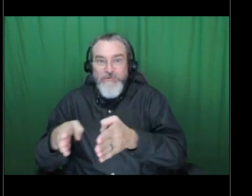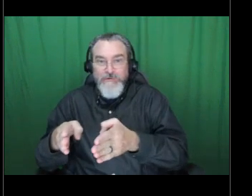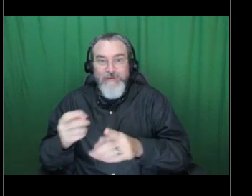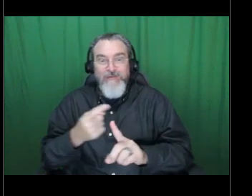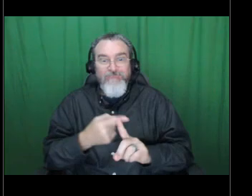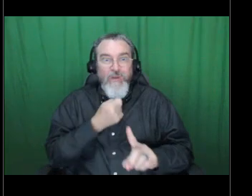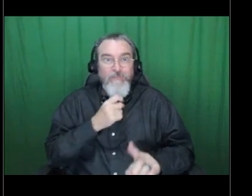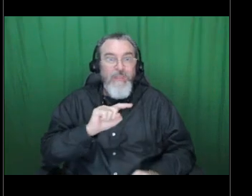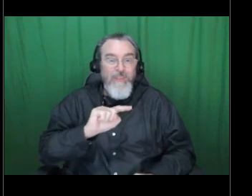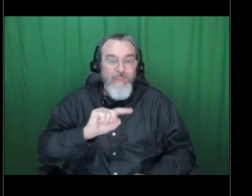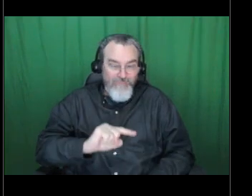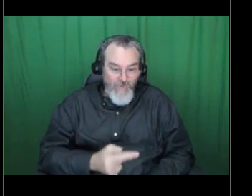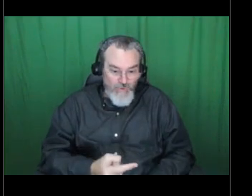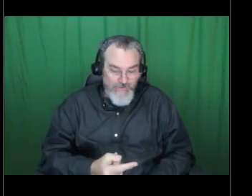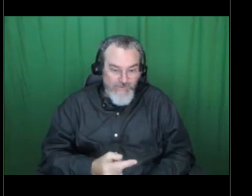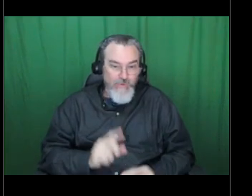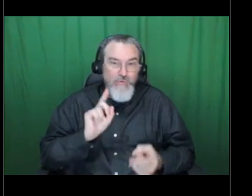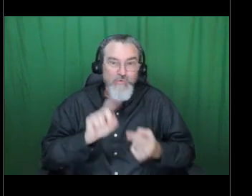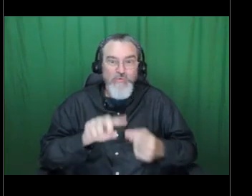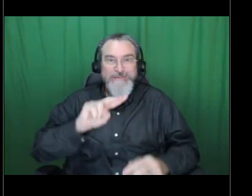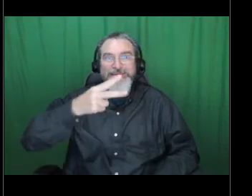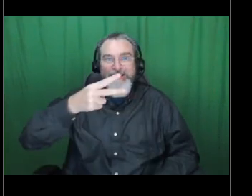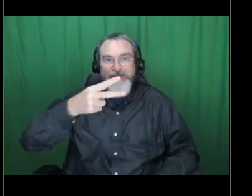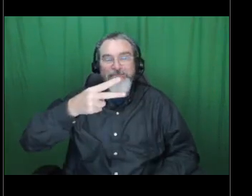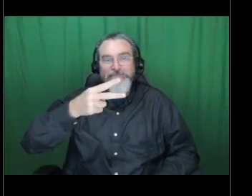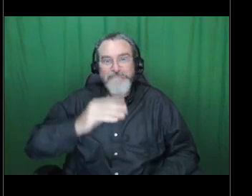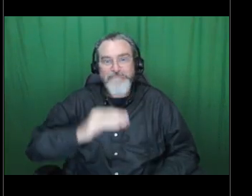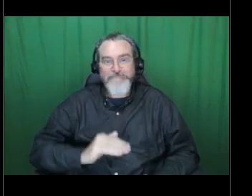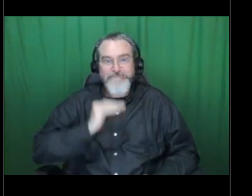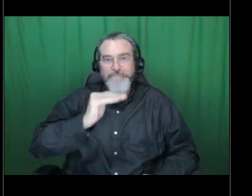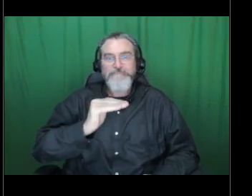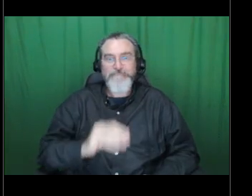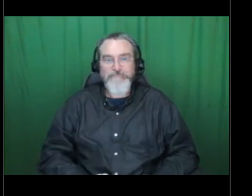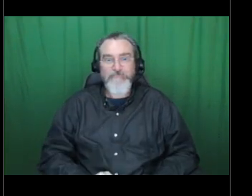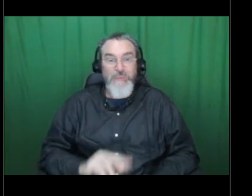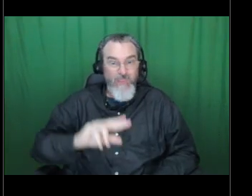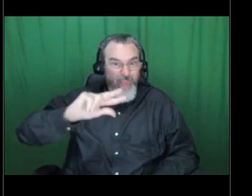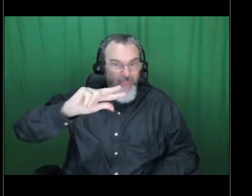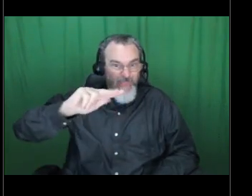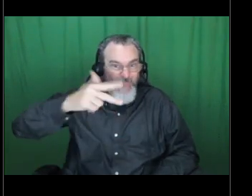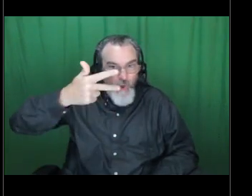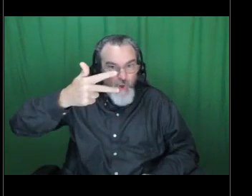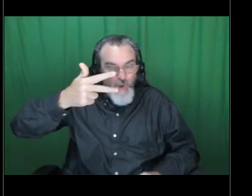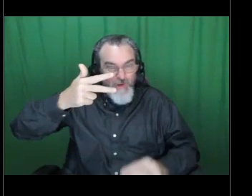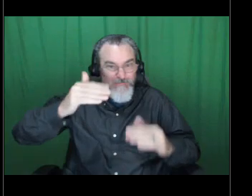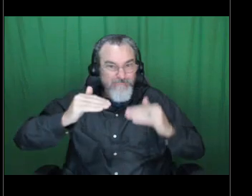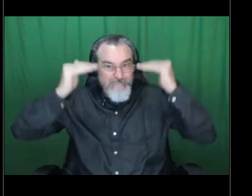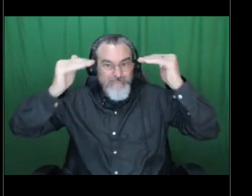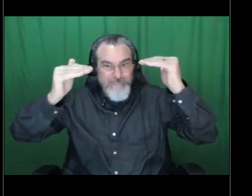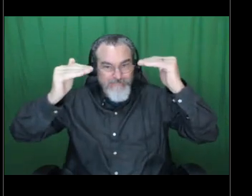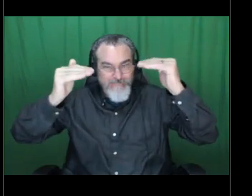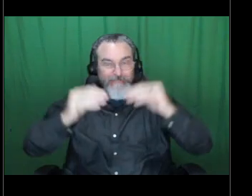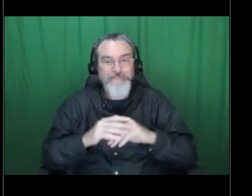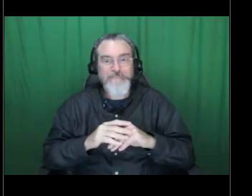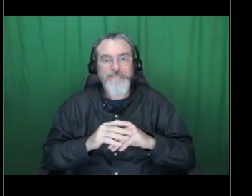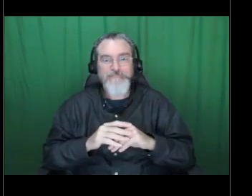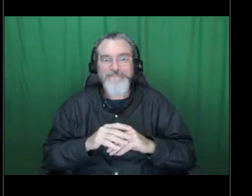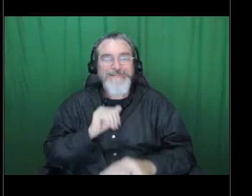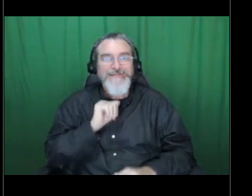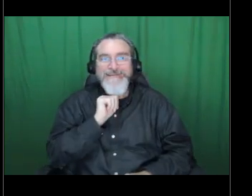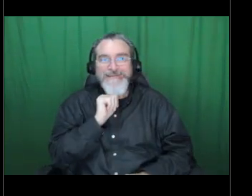story to the second story. The third floor single-story units are